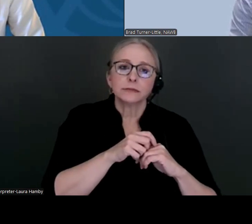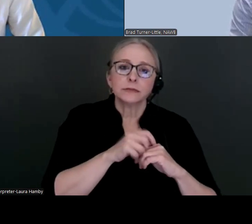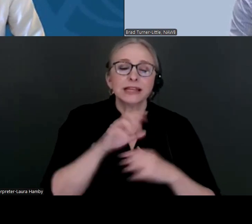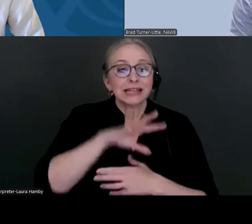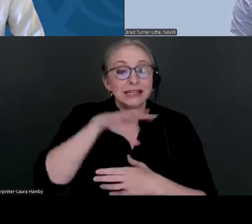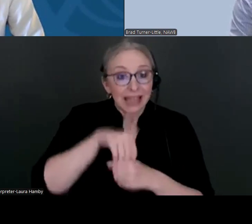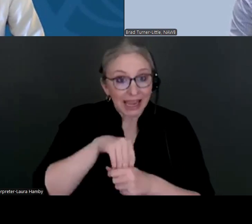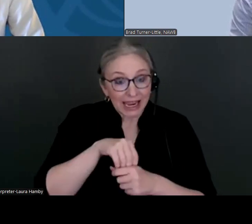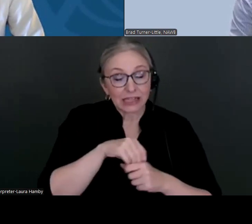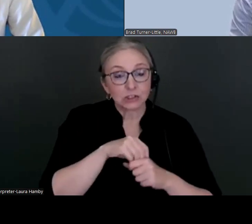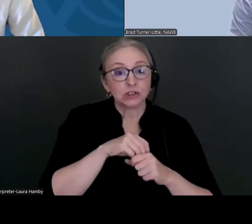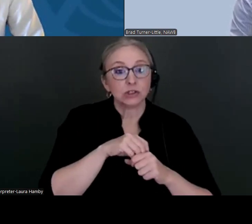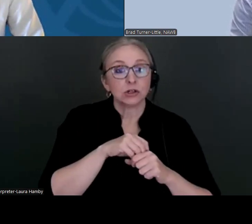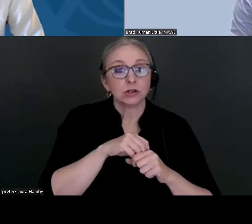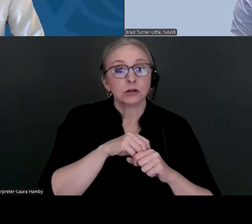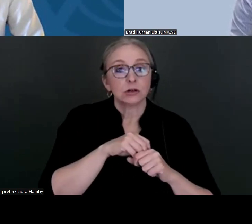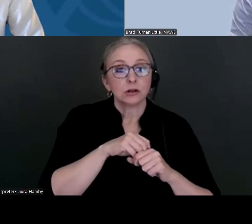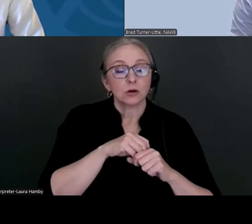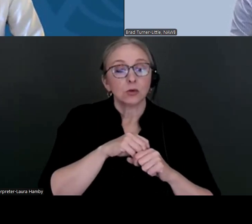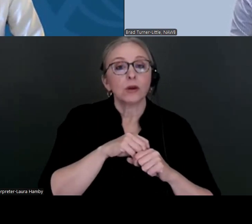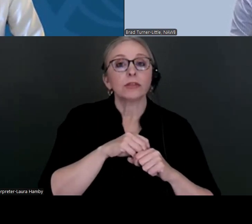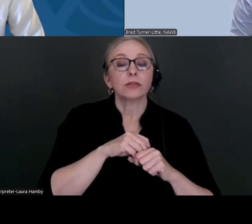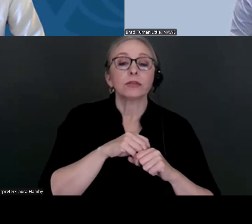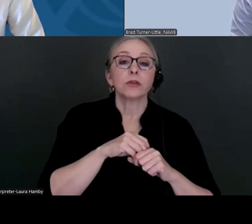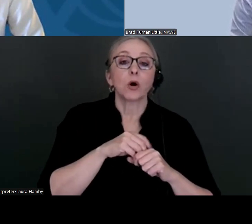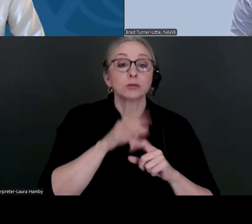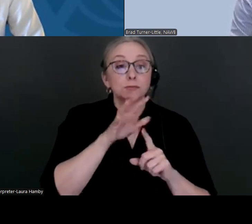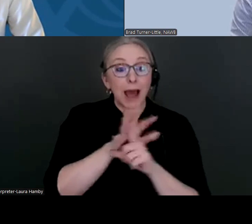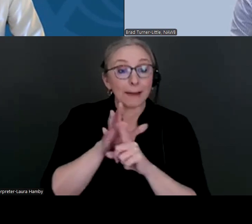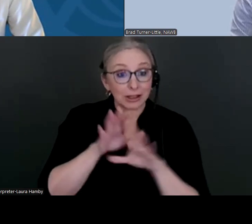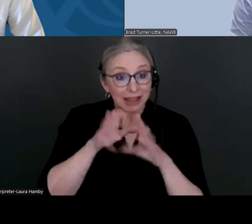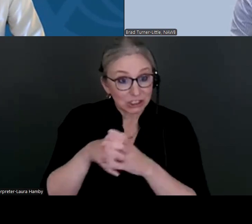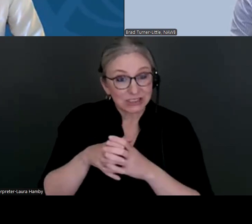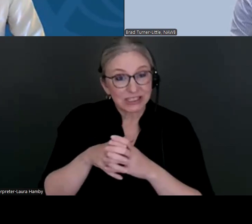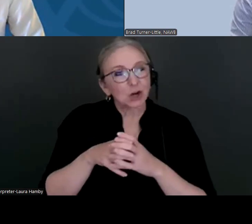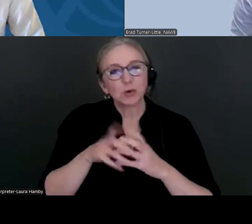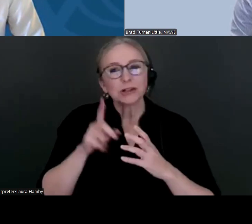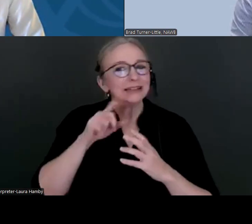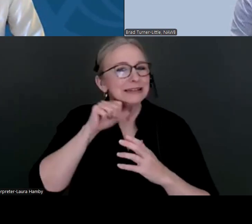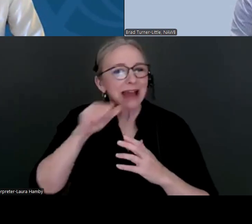engage with oftentimes populations that are on the fringe